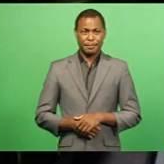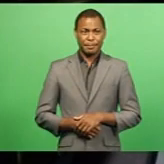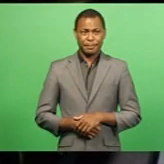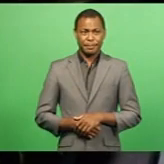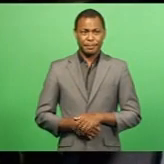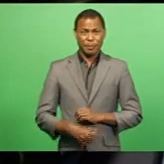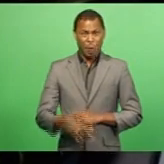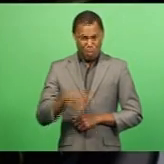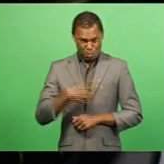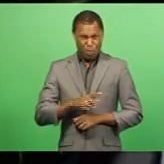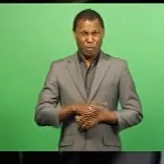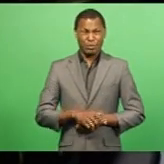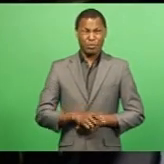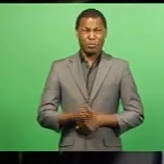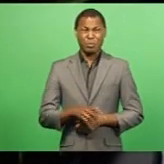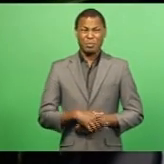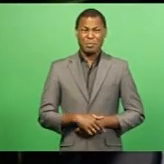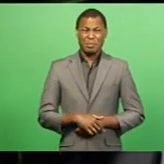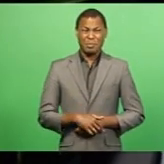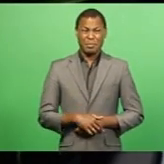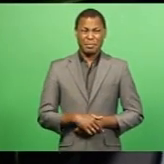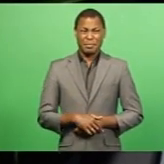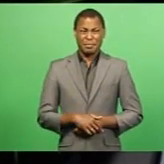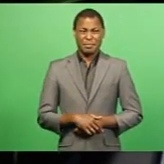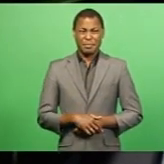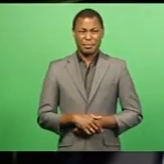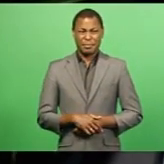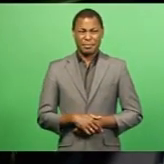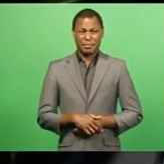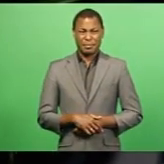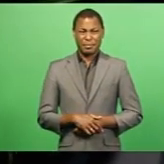many students are abusing